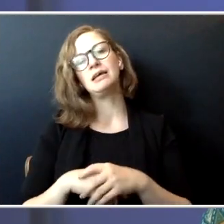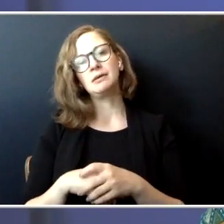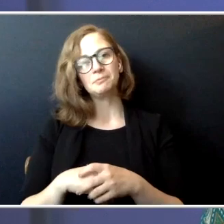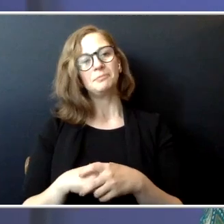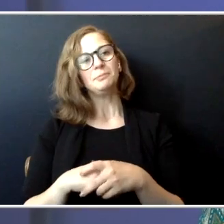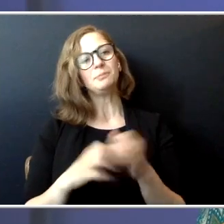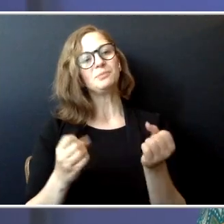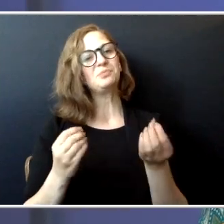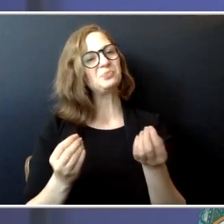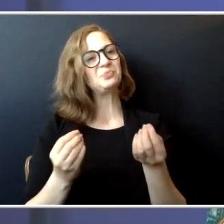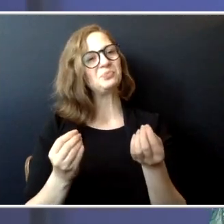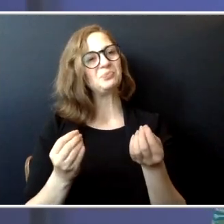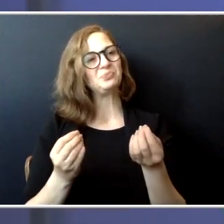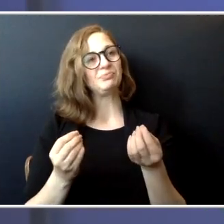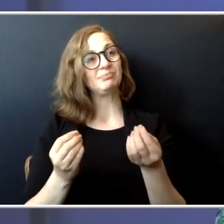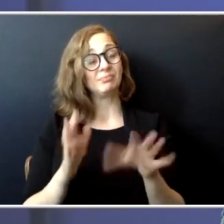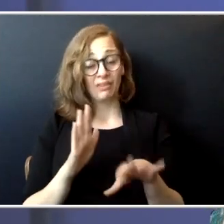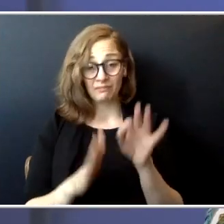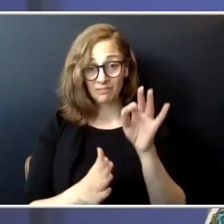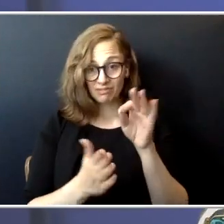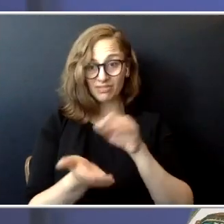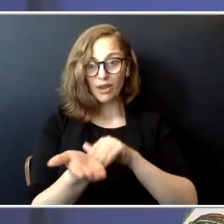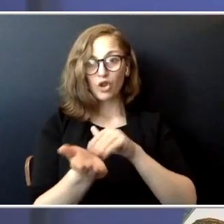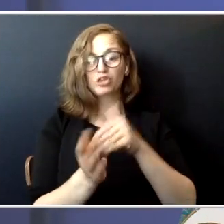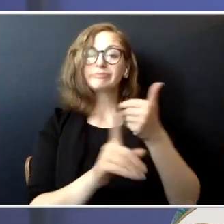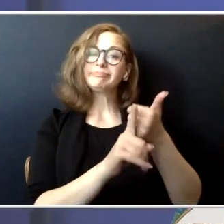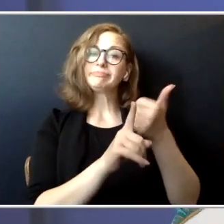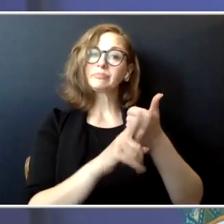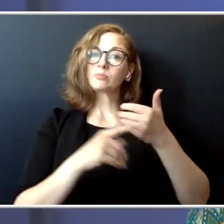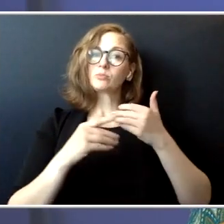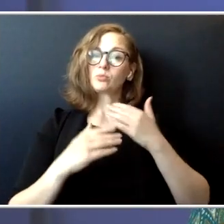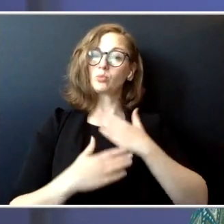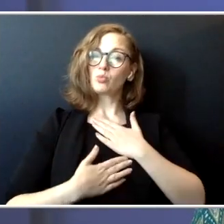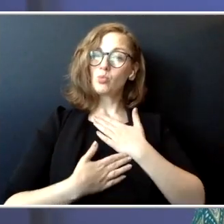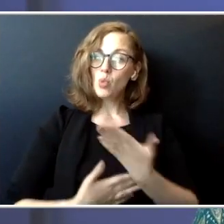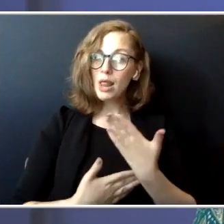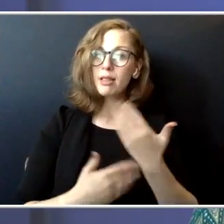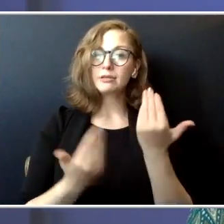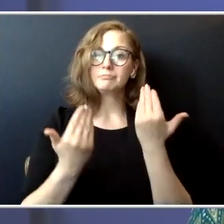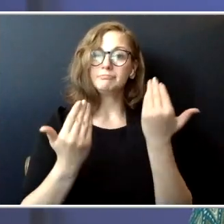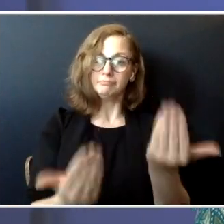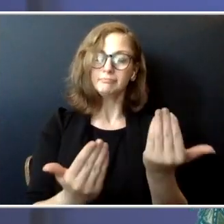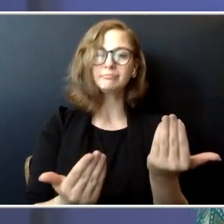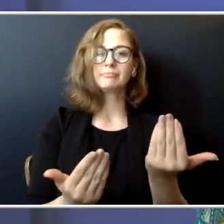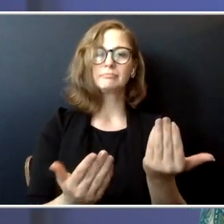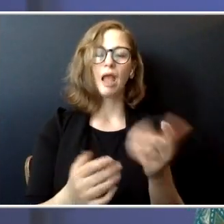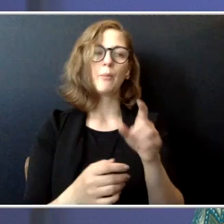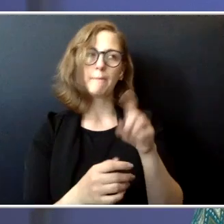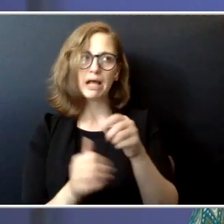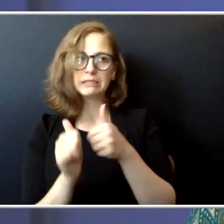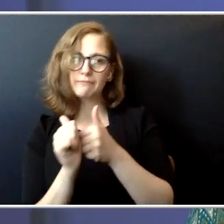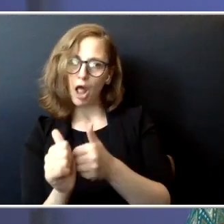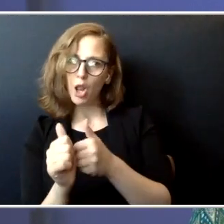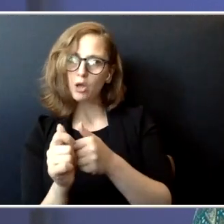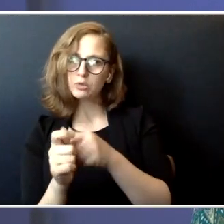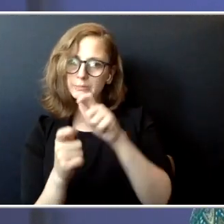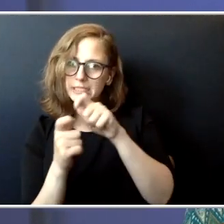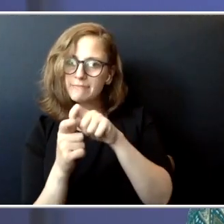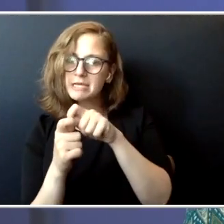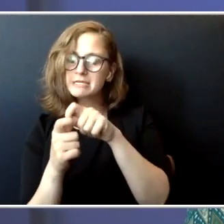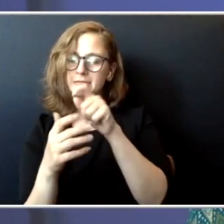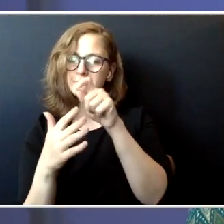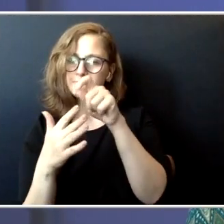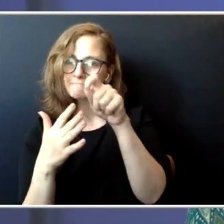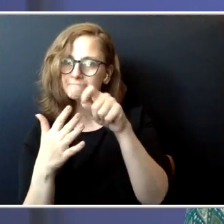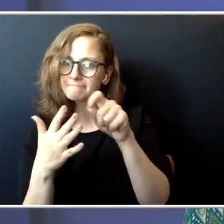was willing to do the surgery if we checked certain boxes to make sure that we were going to approach this as safe as we could, that